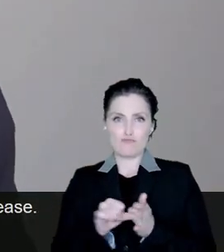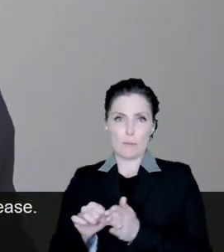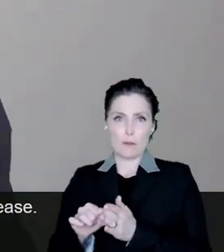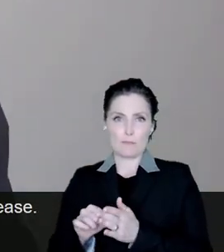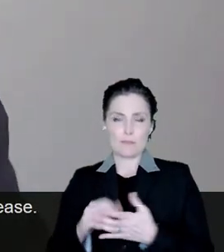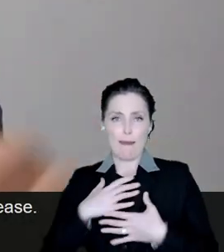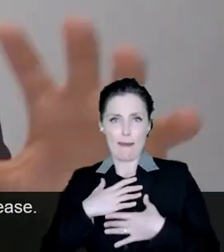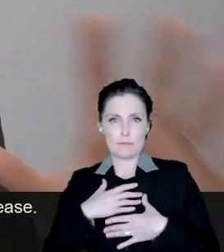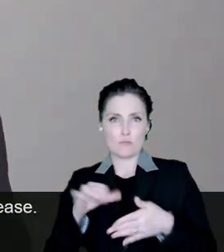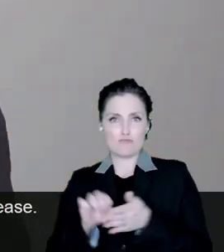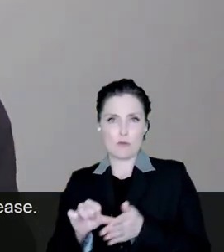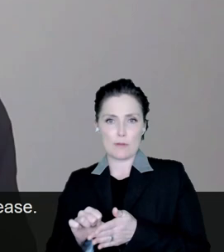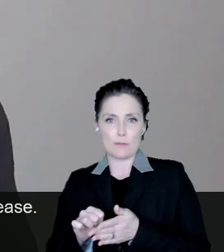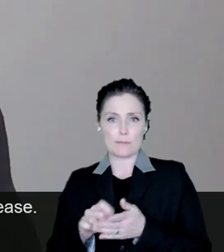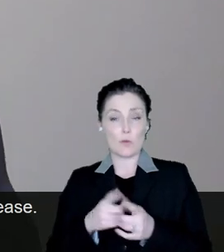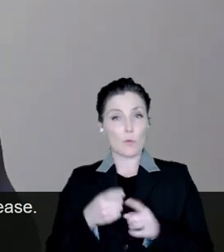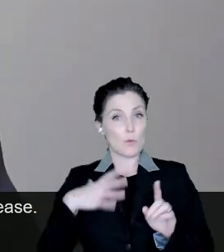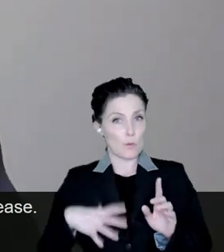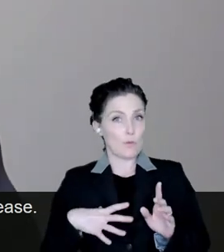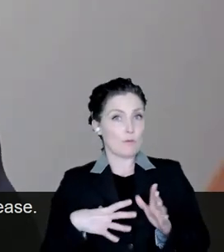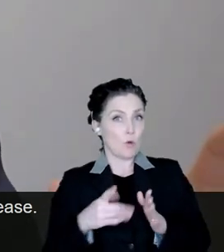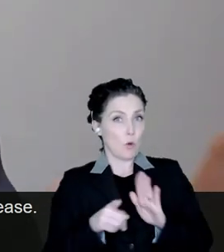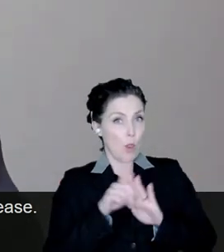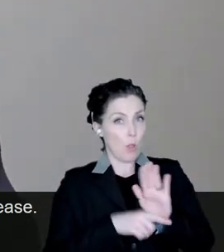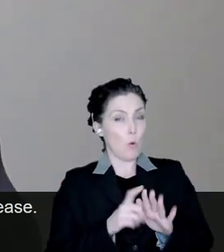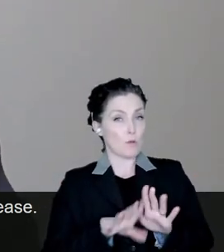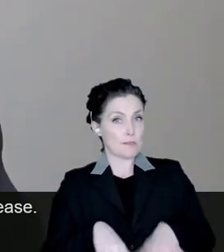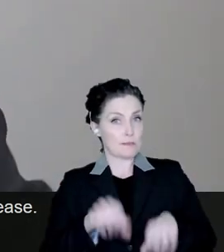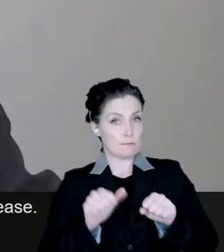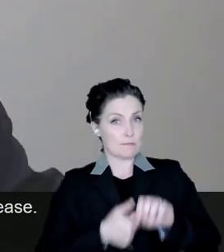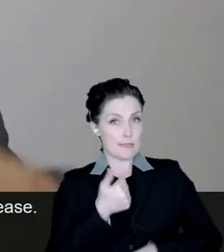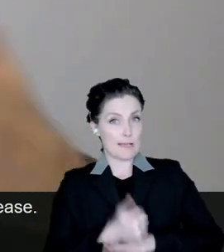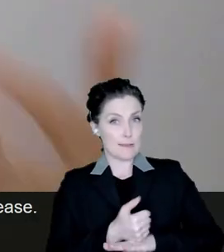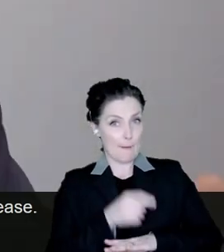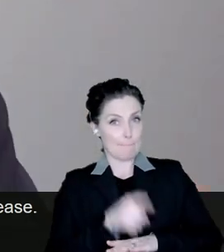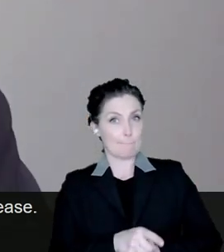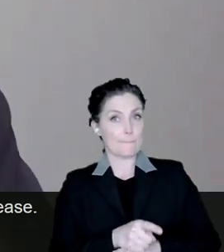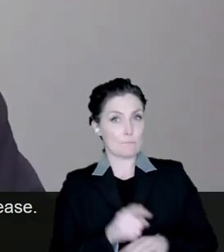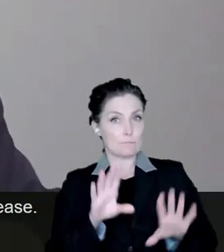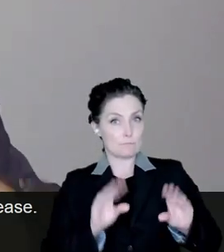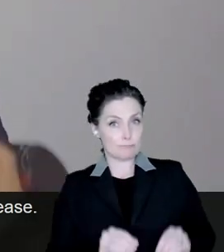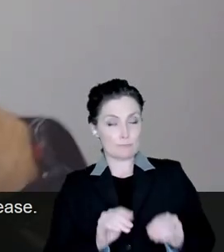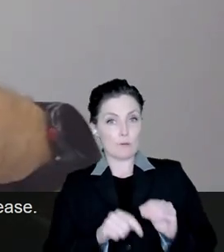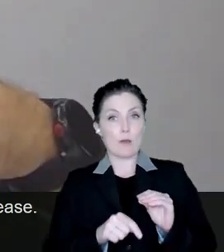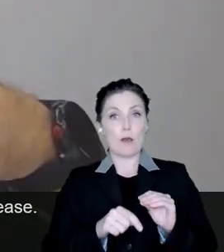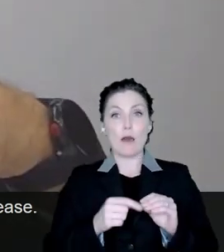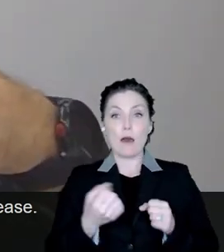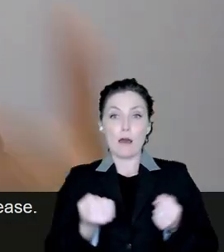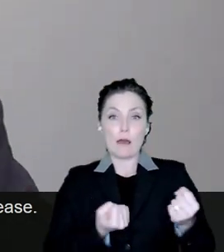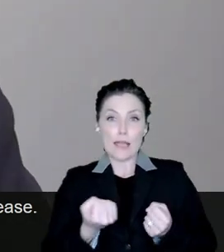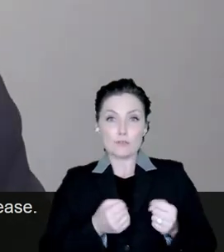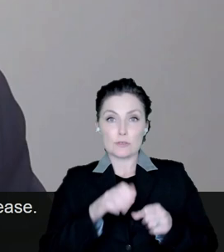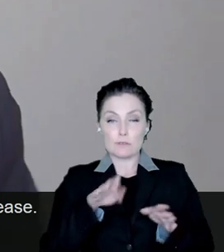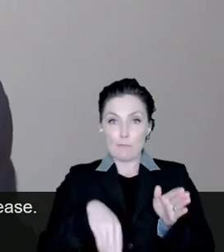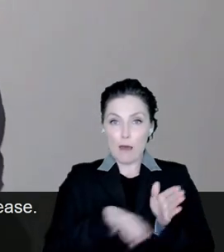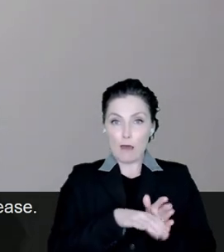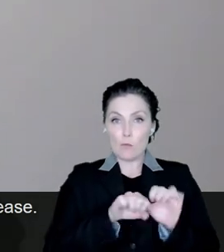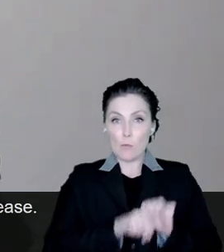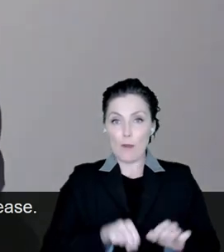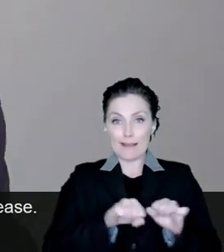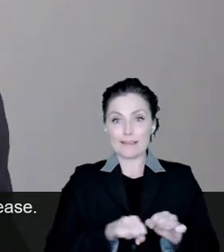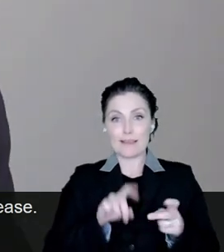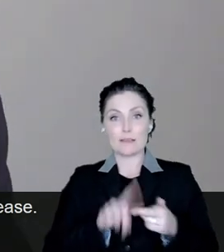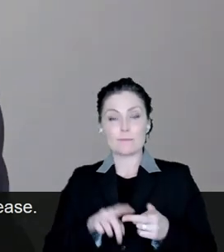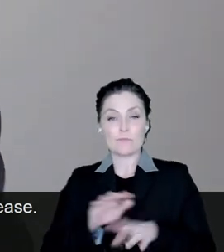the meantime, we've got some great campaigns with more than 350 schools around school streets, around no idling officers. We've